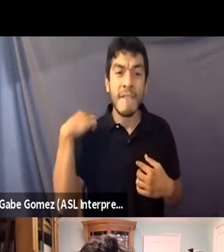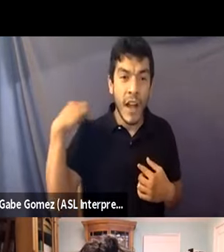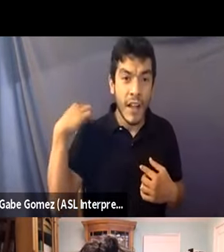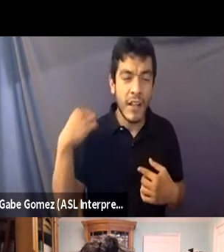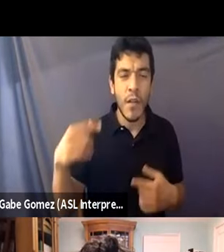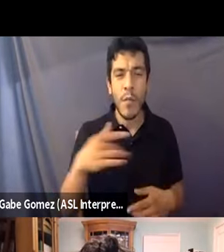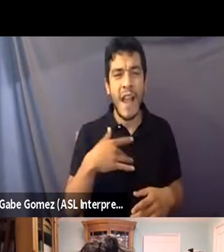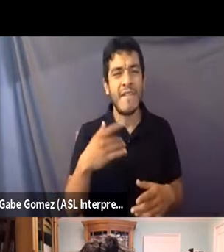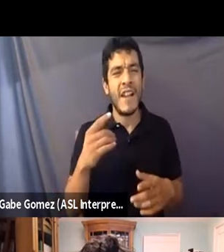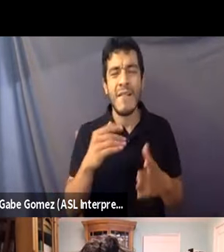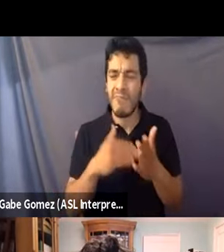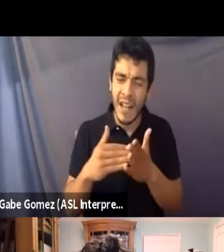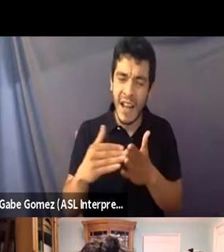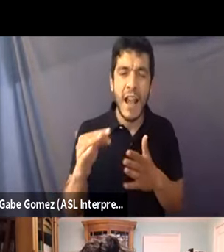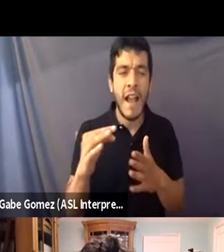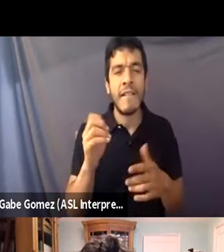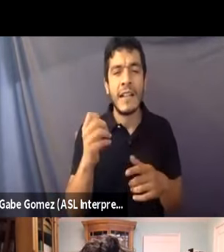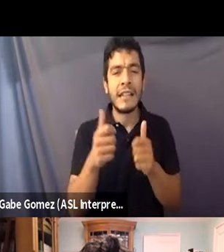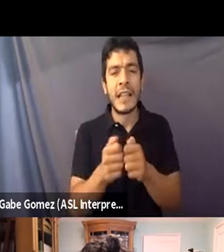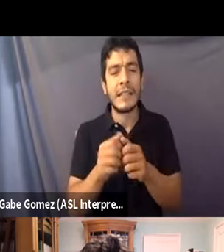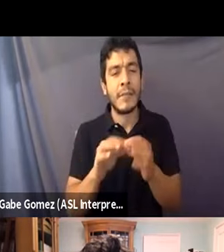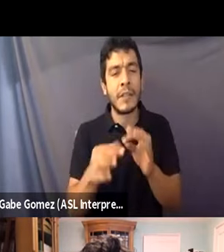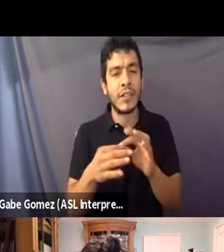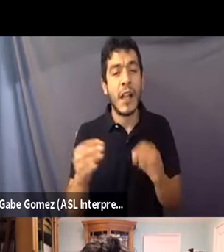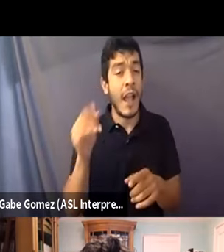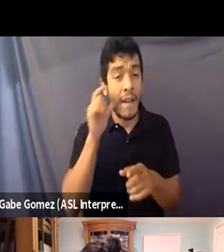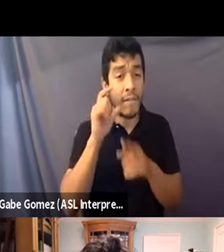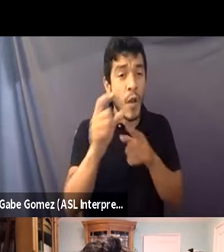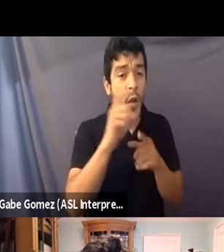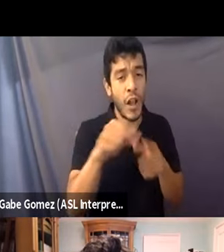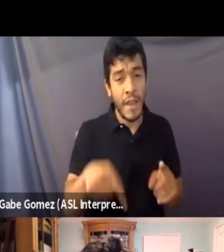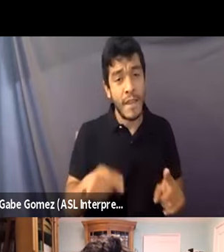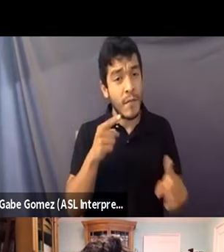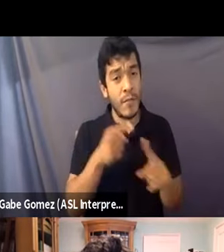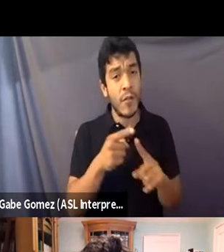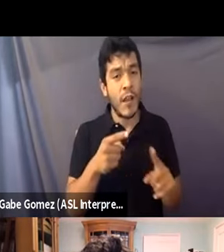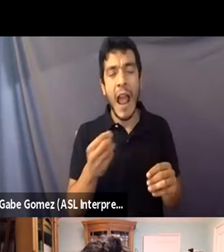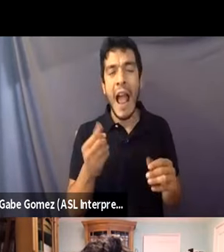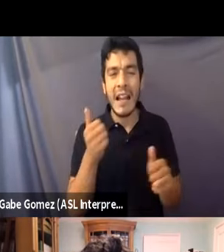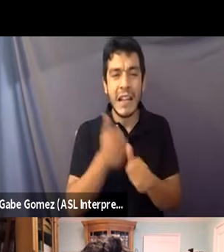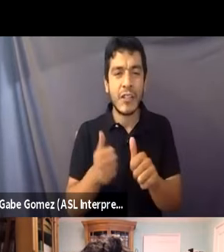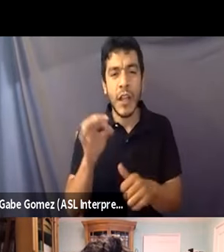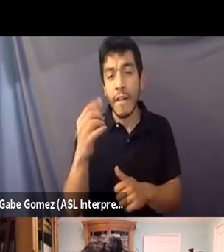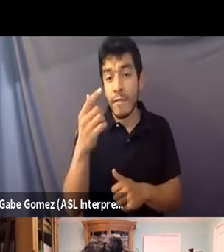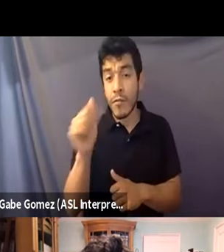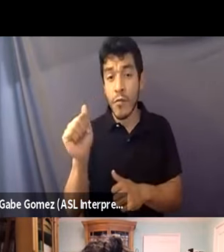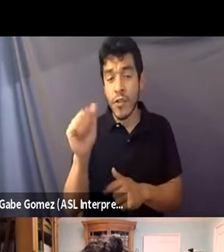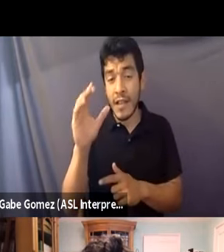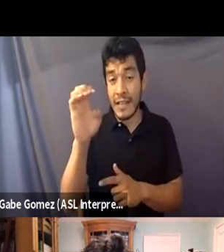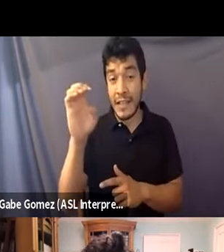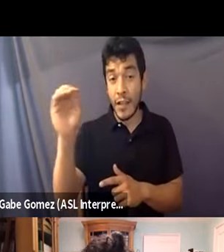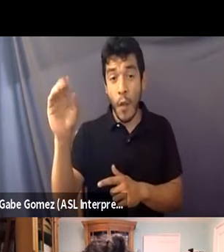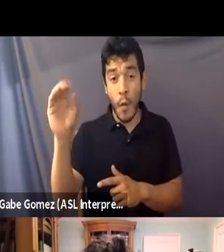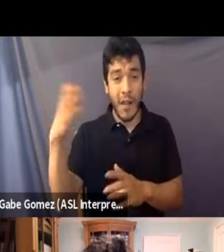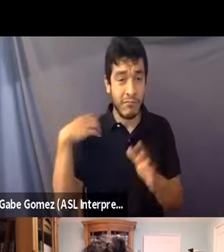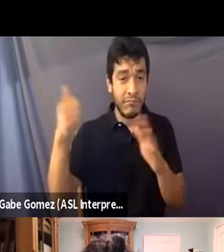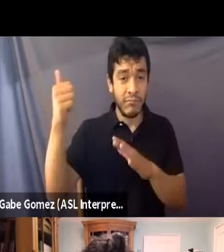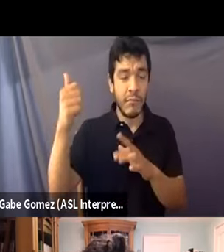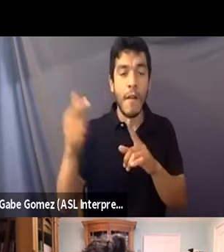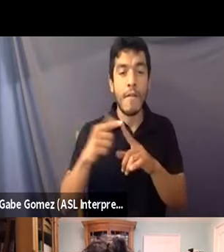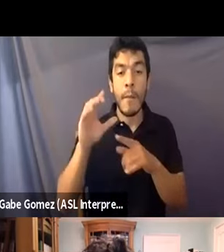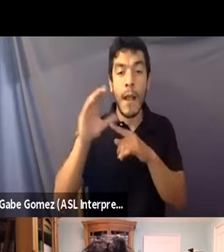messages and phone calls at this point, and that each of like Georgia's CEOs from publicly traded companies have gotten